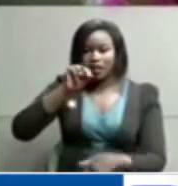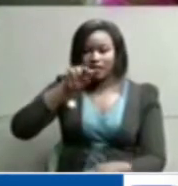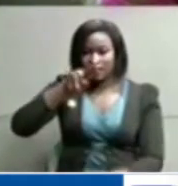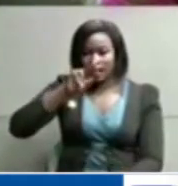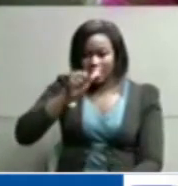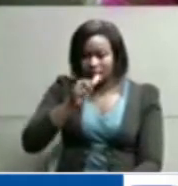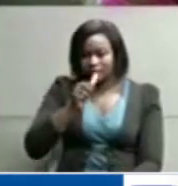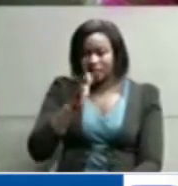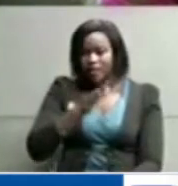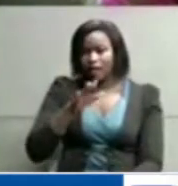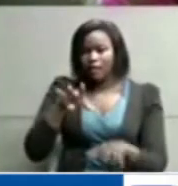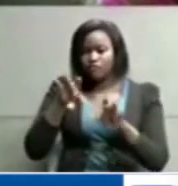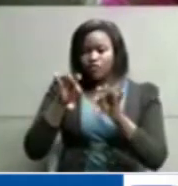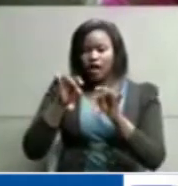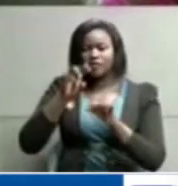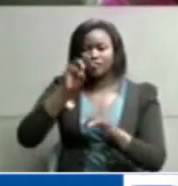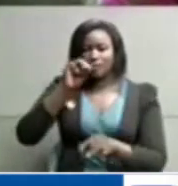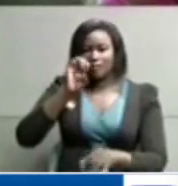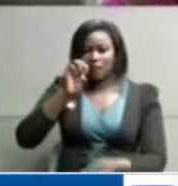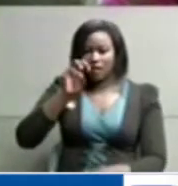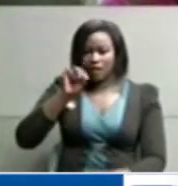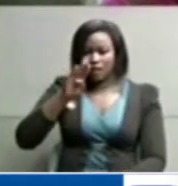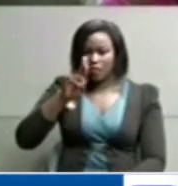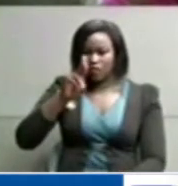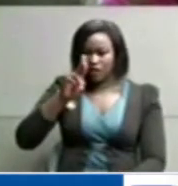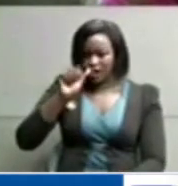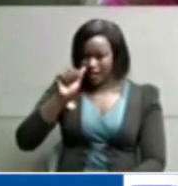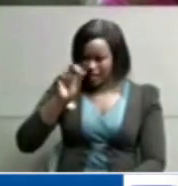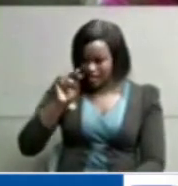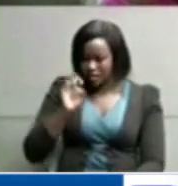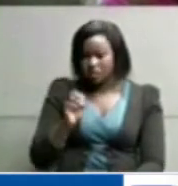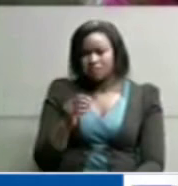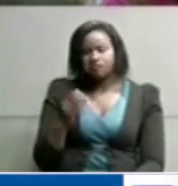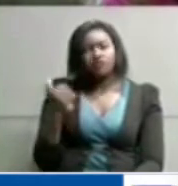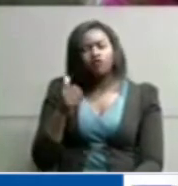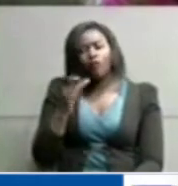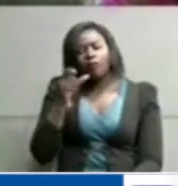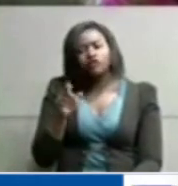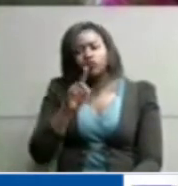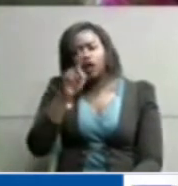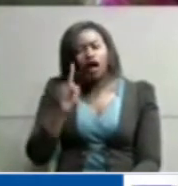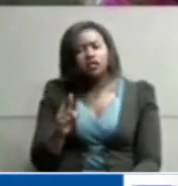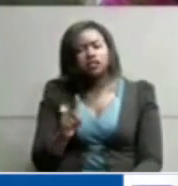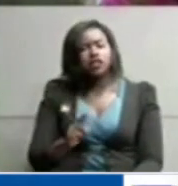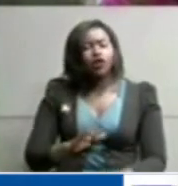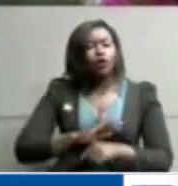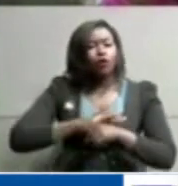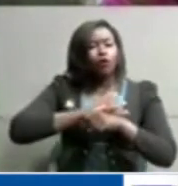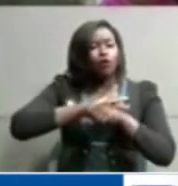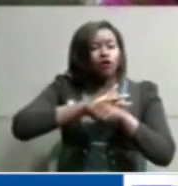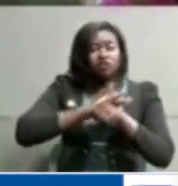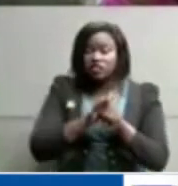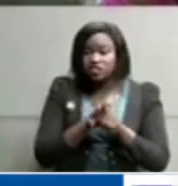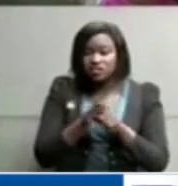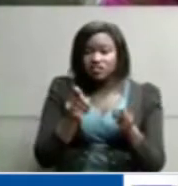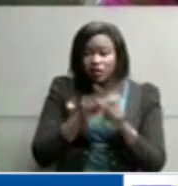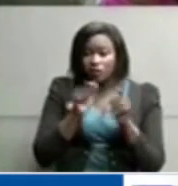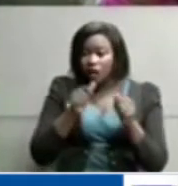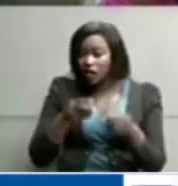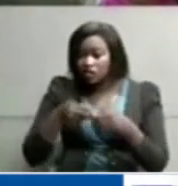It does not, for example, someone was asking that does this COVID get transmitted